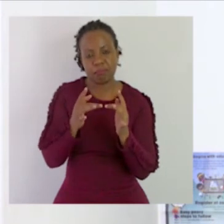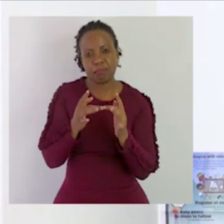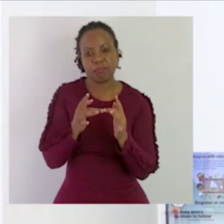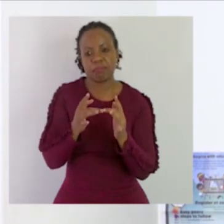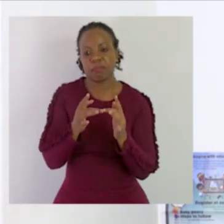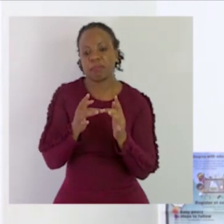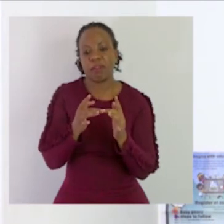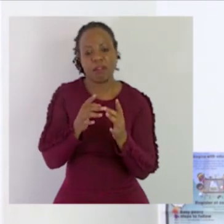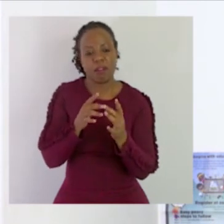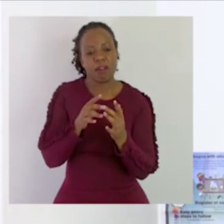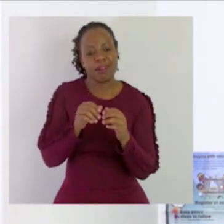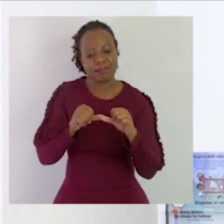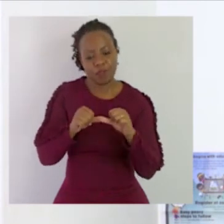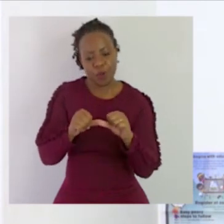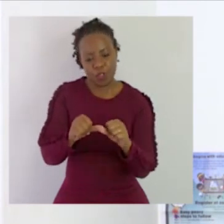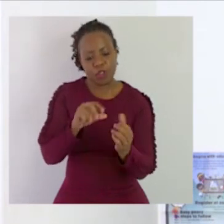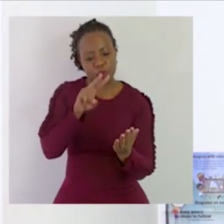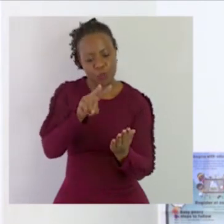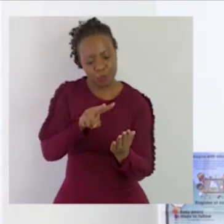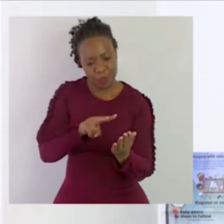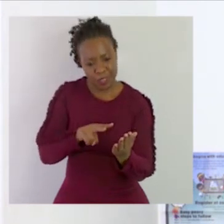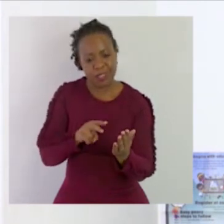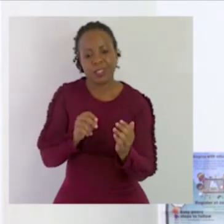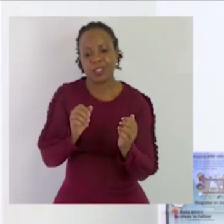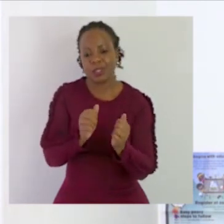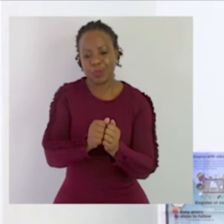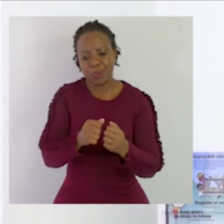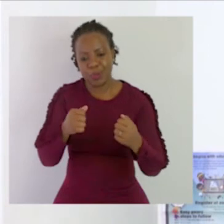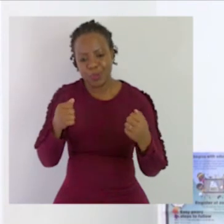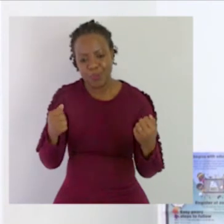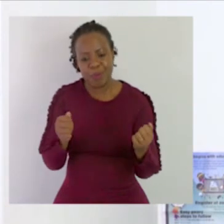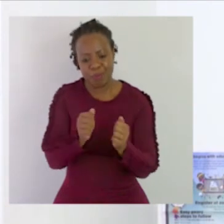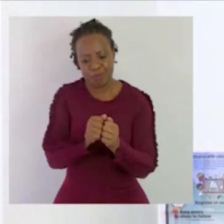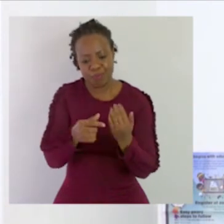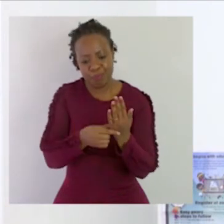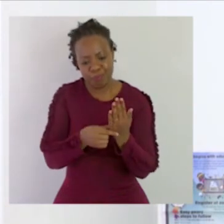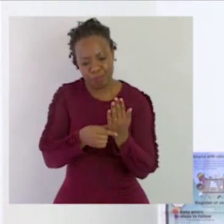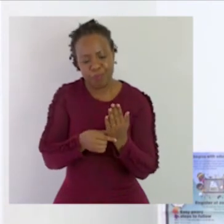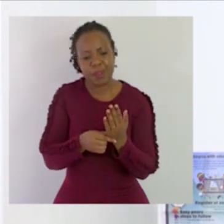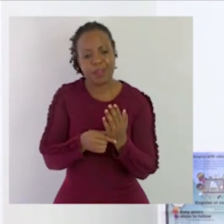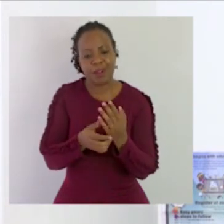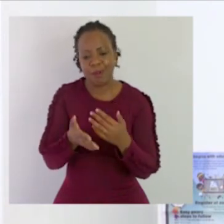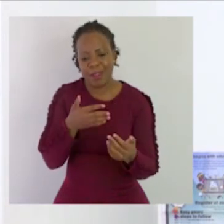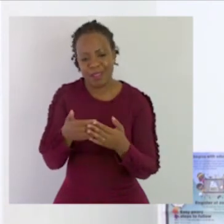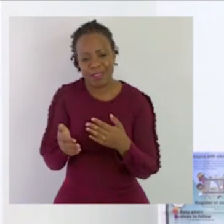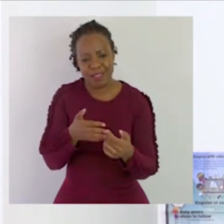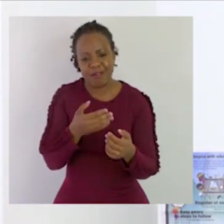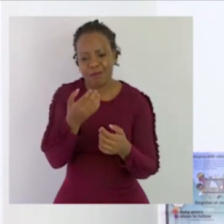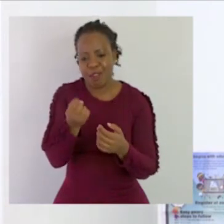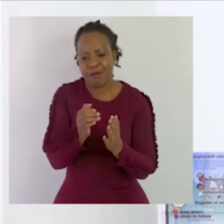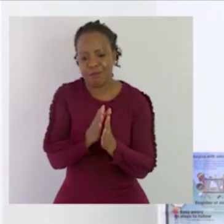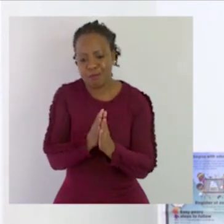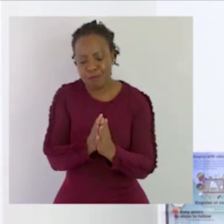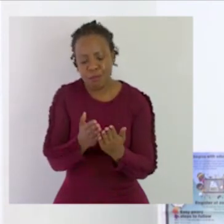across newspapers, magazines, and anything that your hands can land on. Please, let's continue reading to make sure